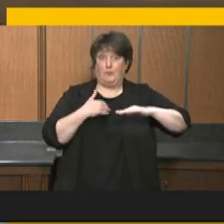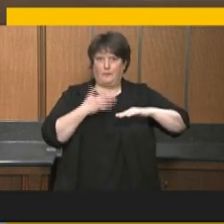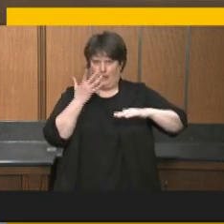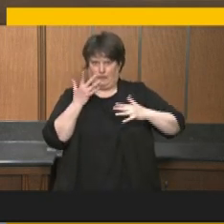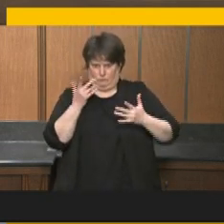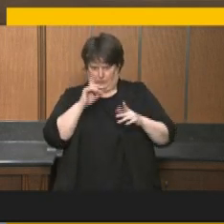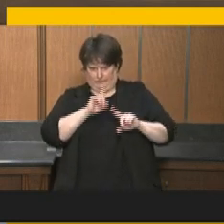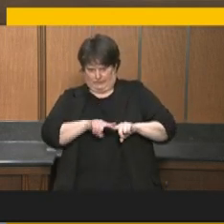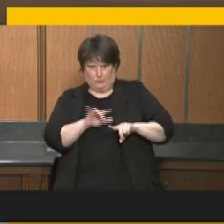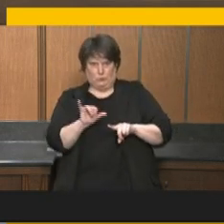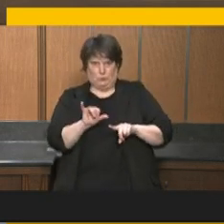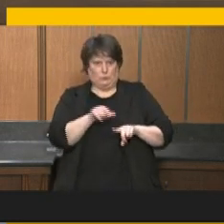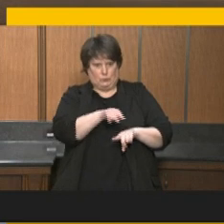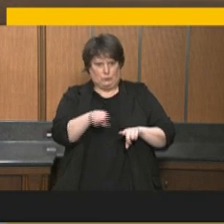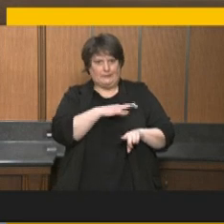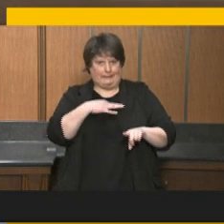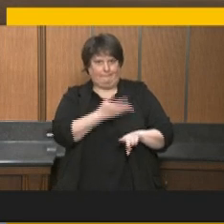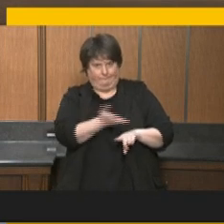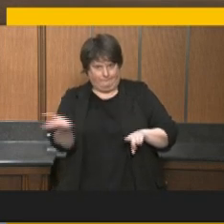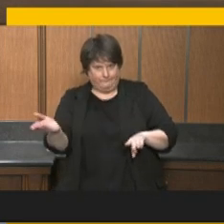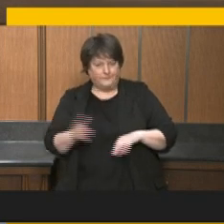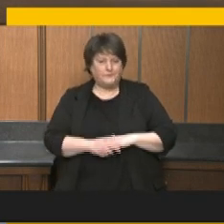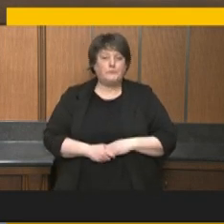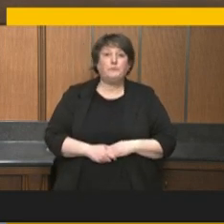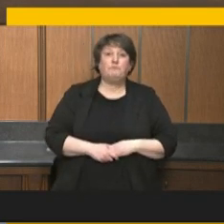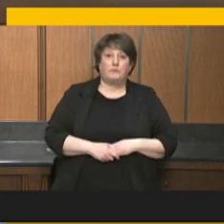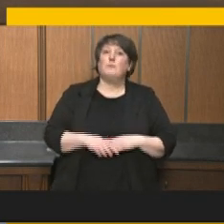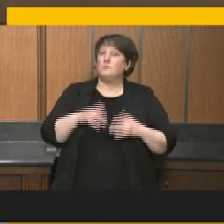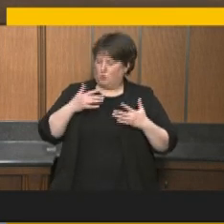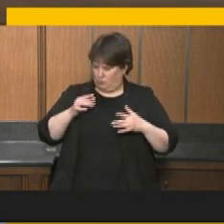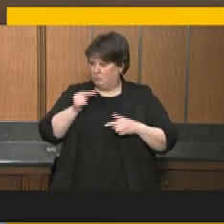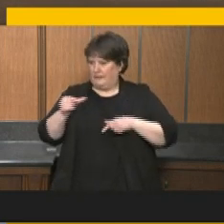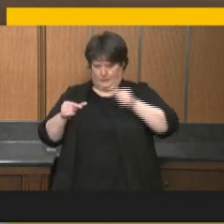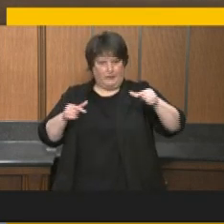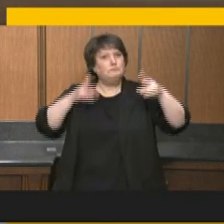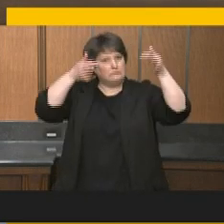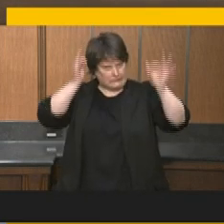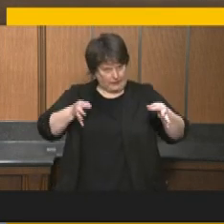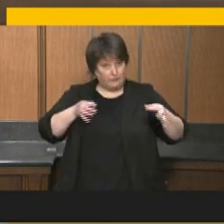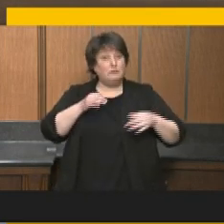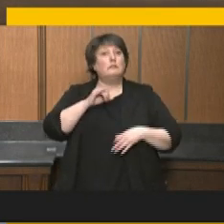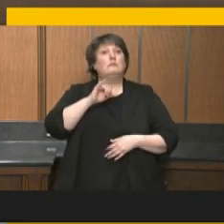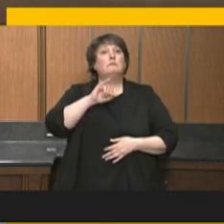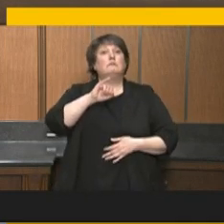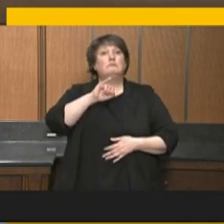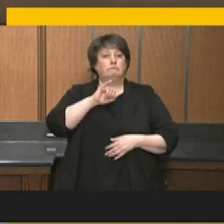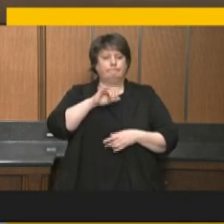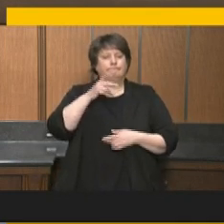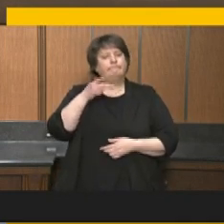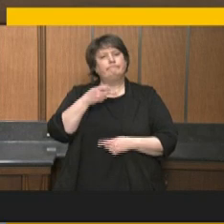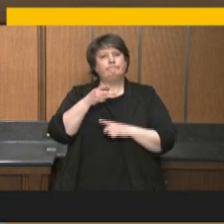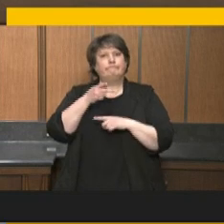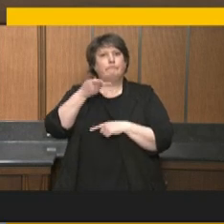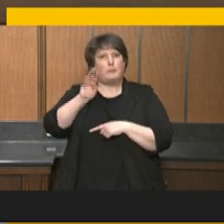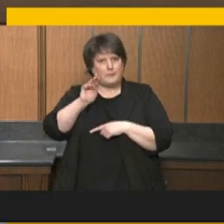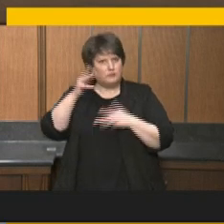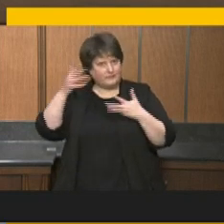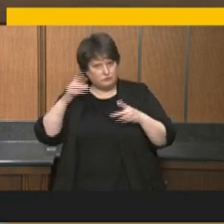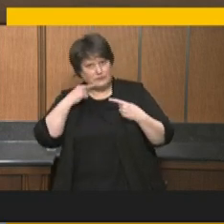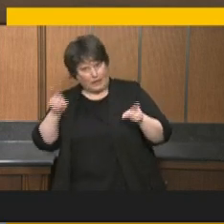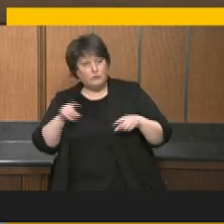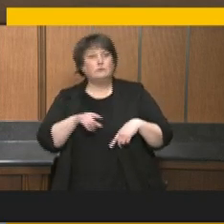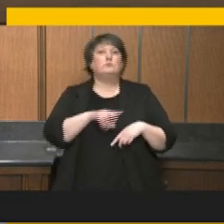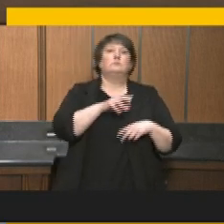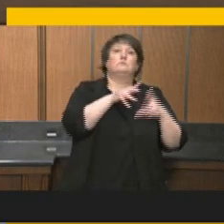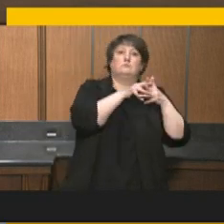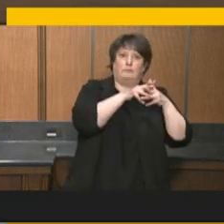But let me be clear. A decision has been taken. It's been announced by our Prime Minister and by the U.S. President. And I would also like to